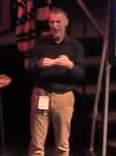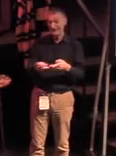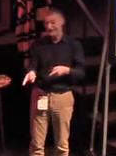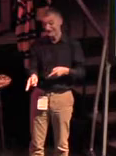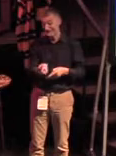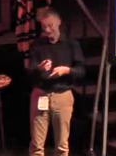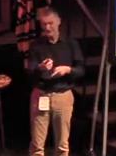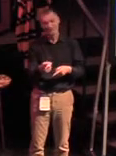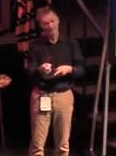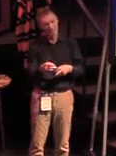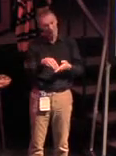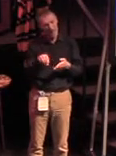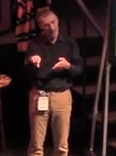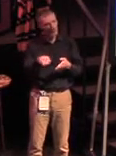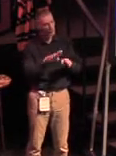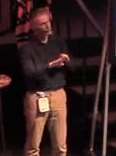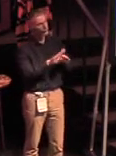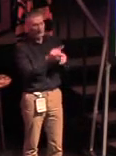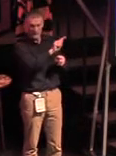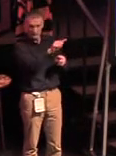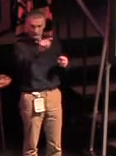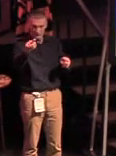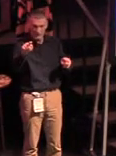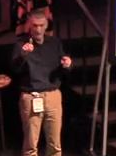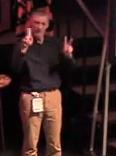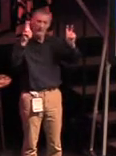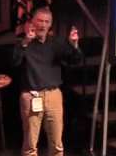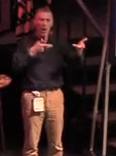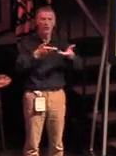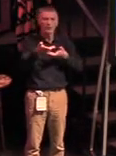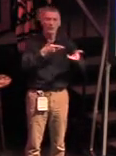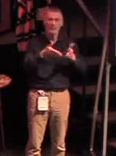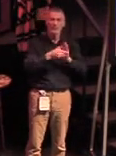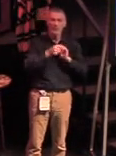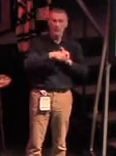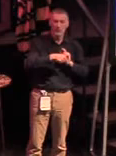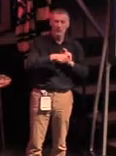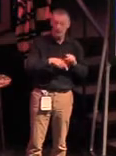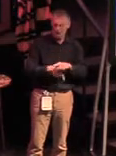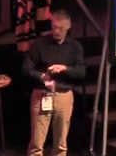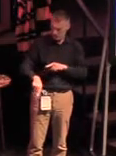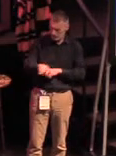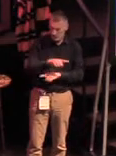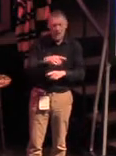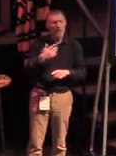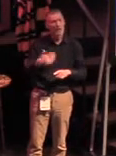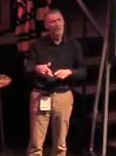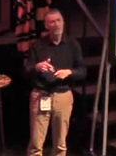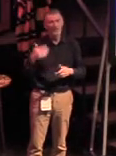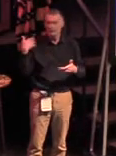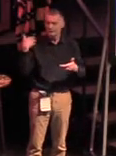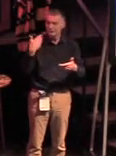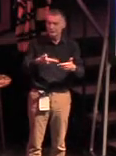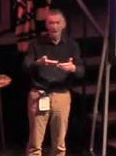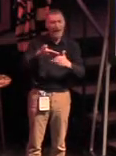When I was thinking through the consultancy model, it just made sense to me. These are people who have been historically excluded from these